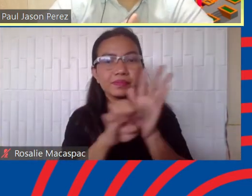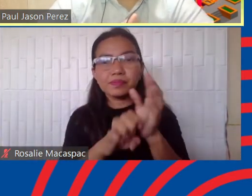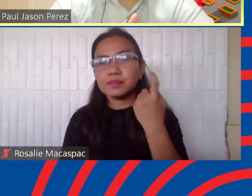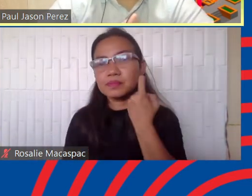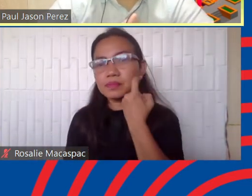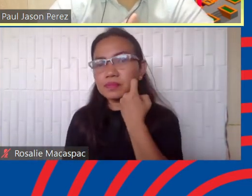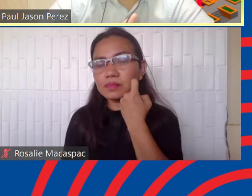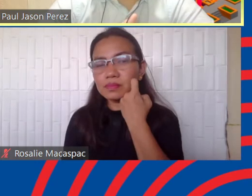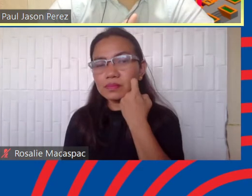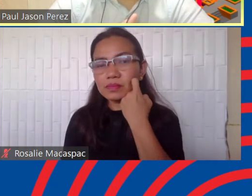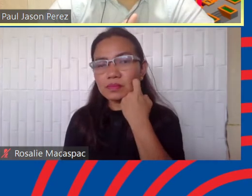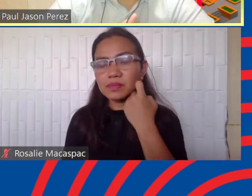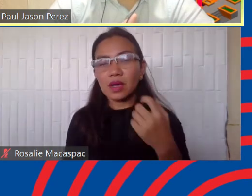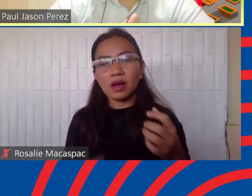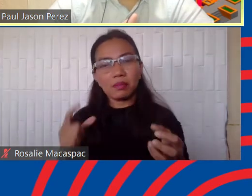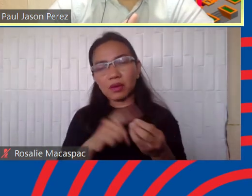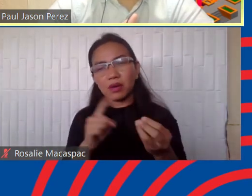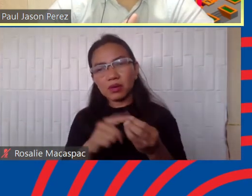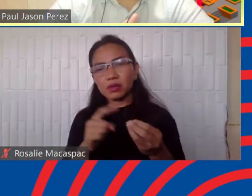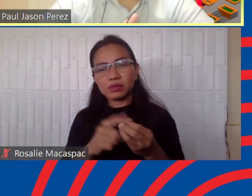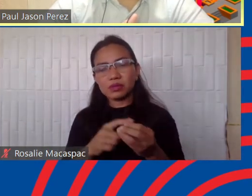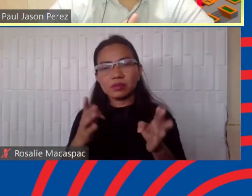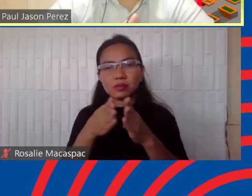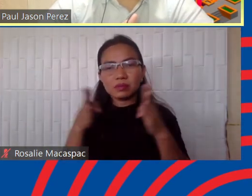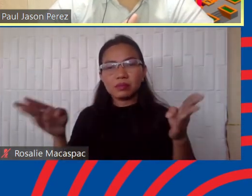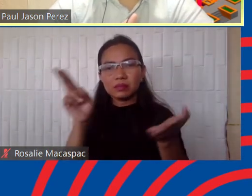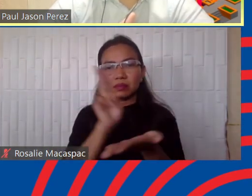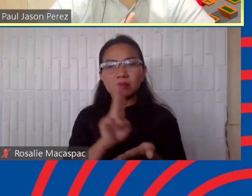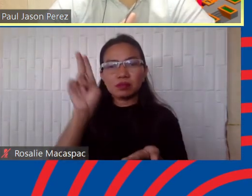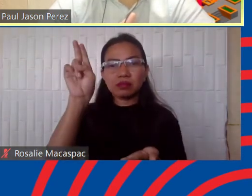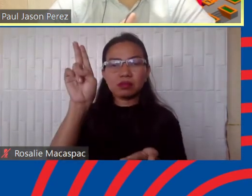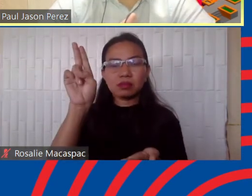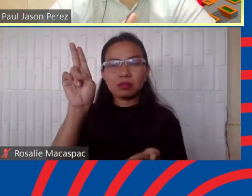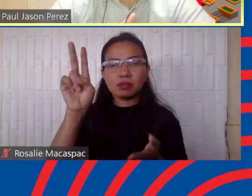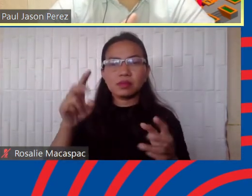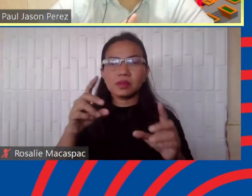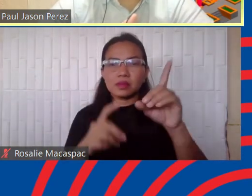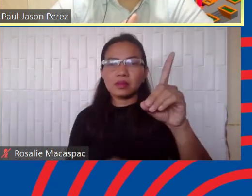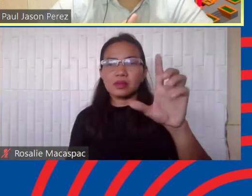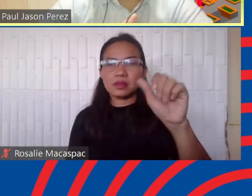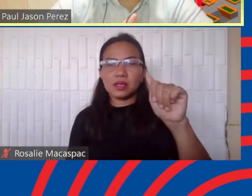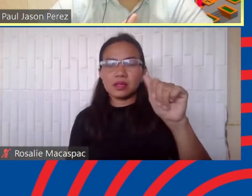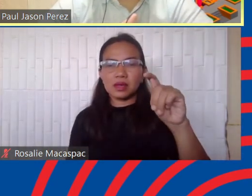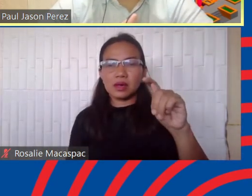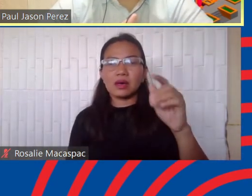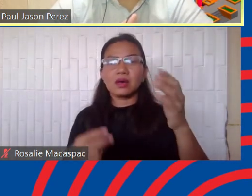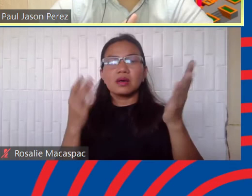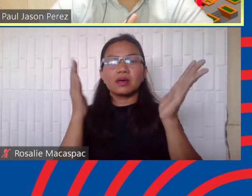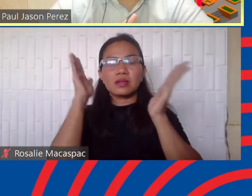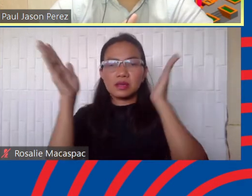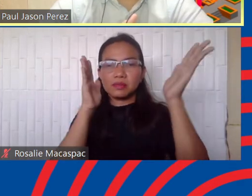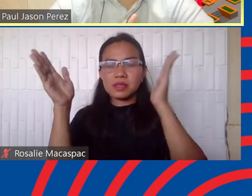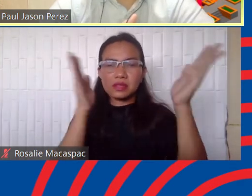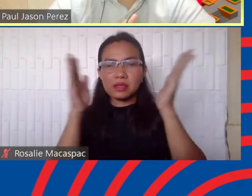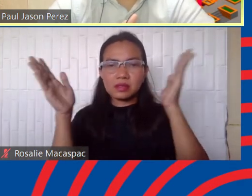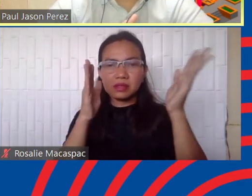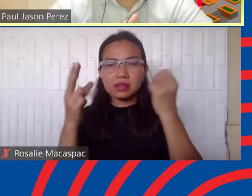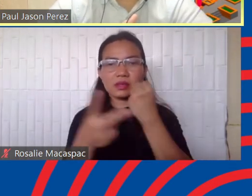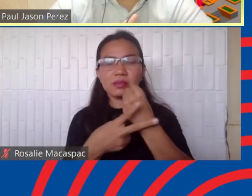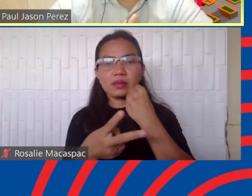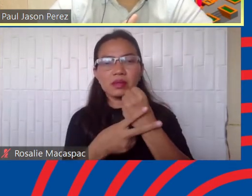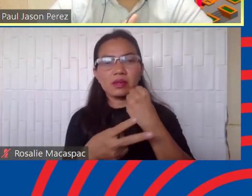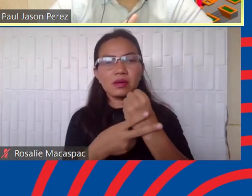the big universities abroad, they have a data services page for their researchers. So for